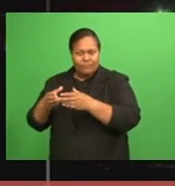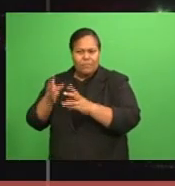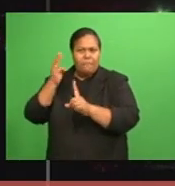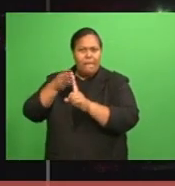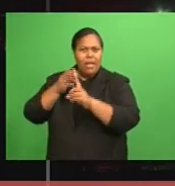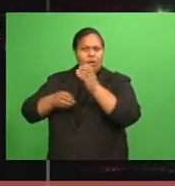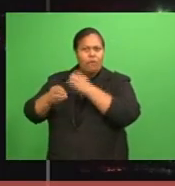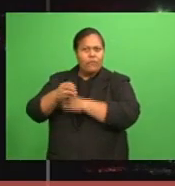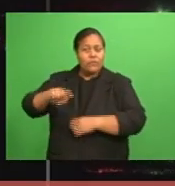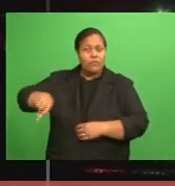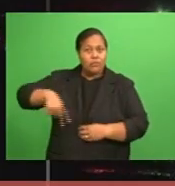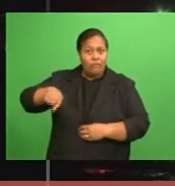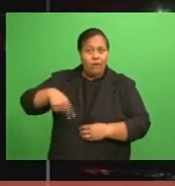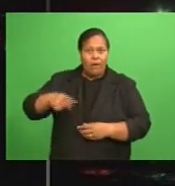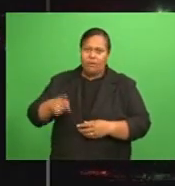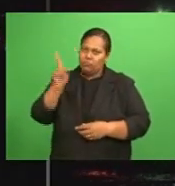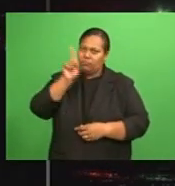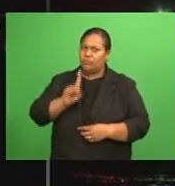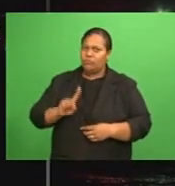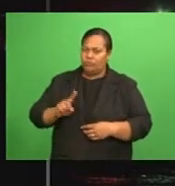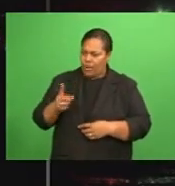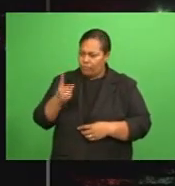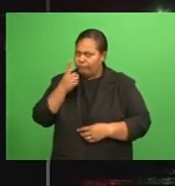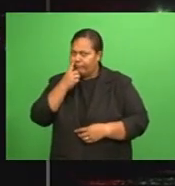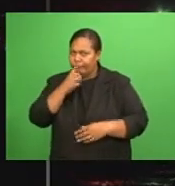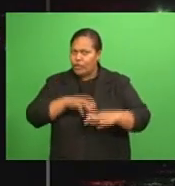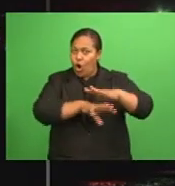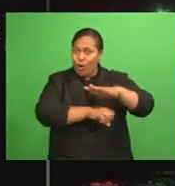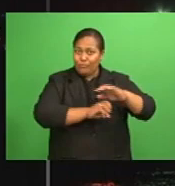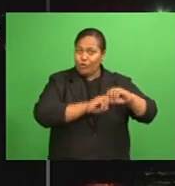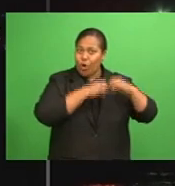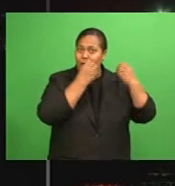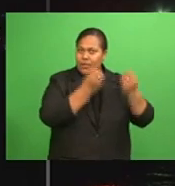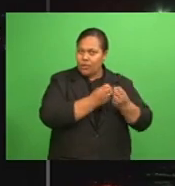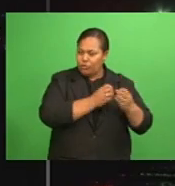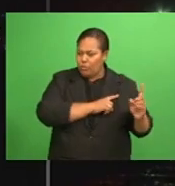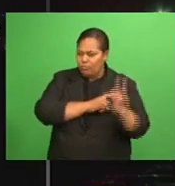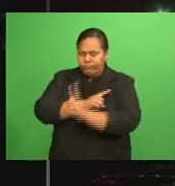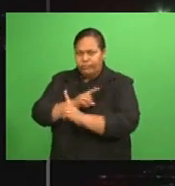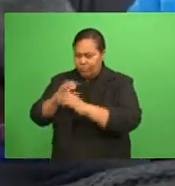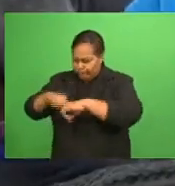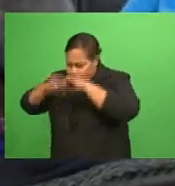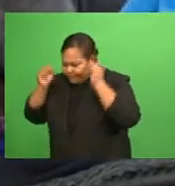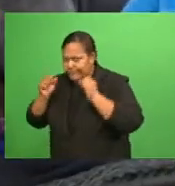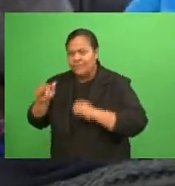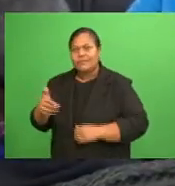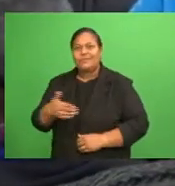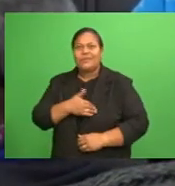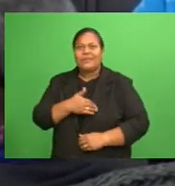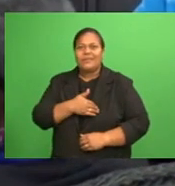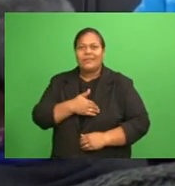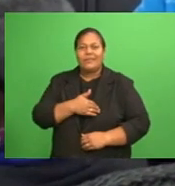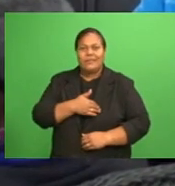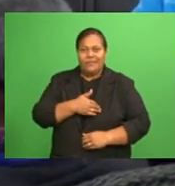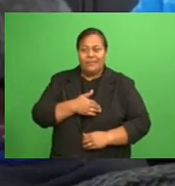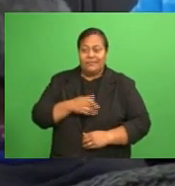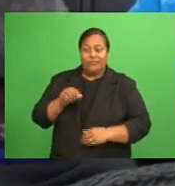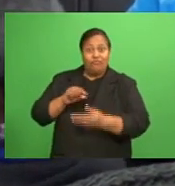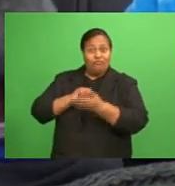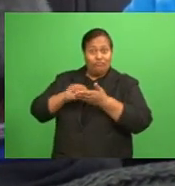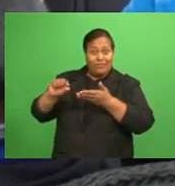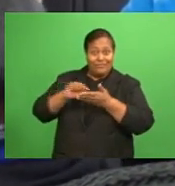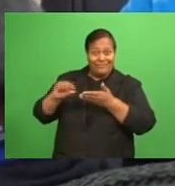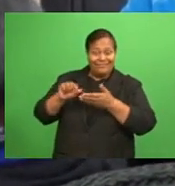Road, Suva, was searched by the Fiji Independent Commission against Corruption this morning. Party General Secretary Emilian